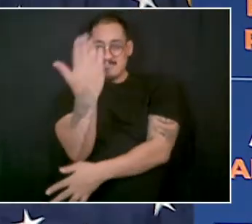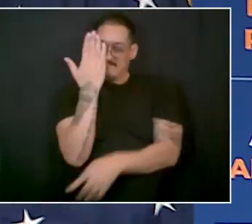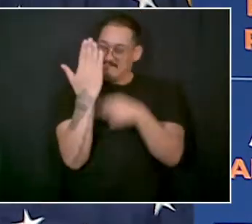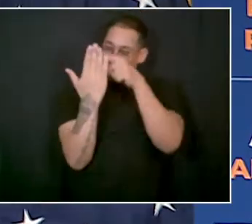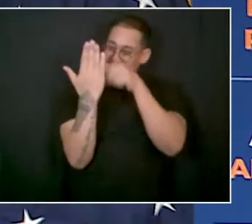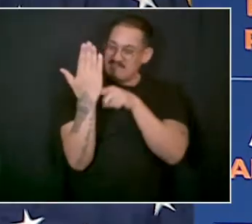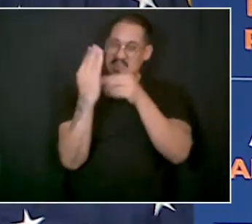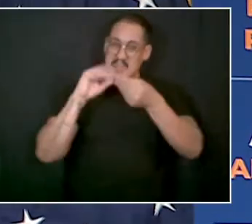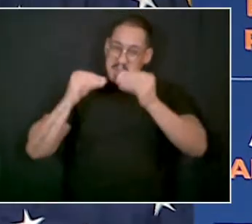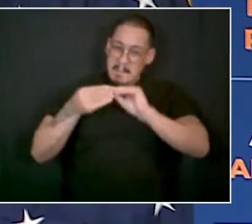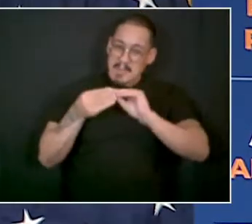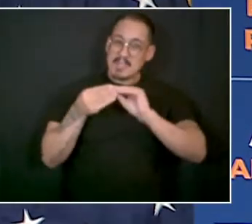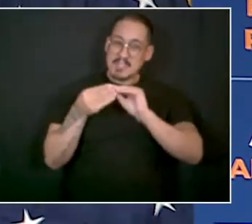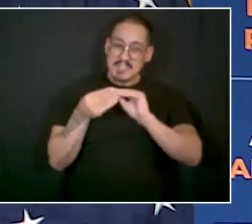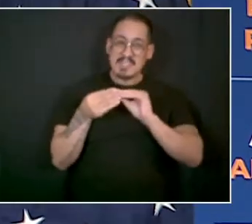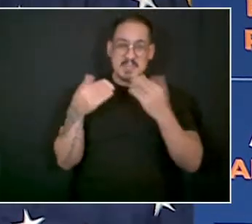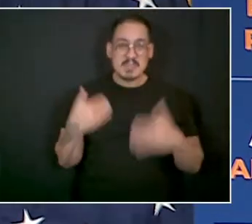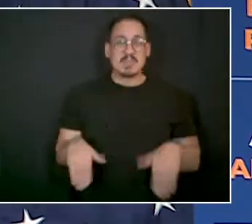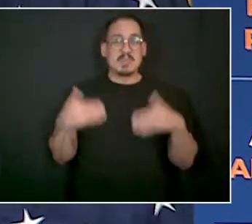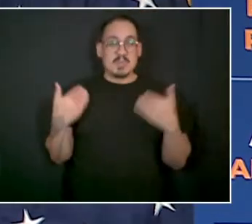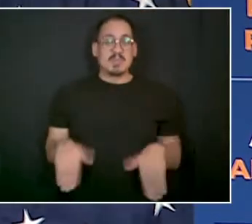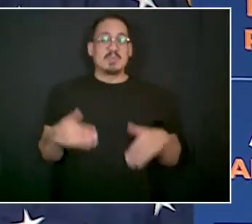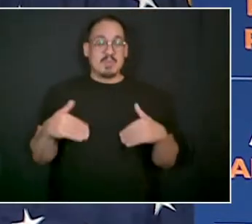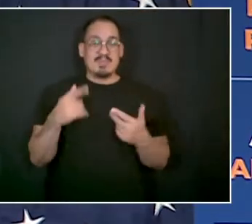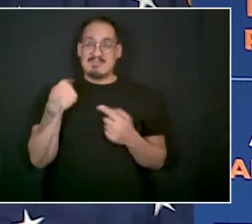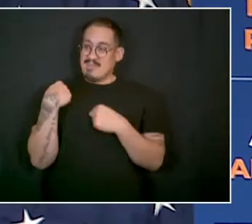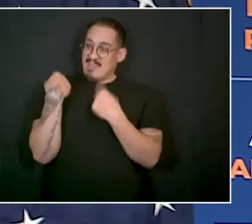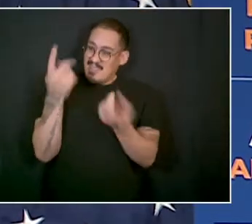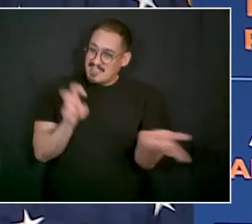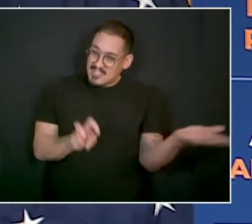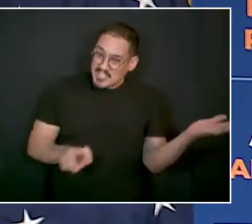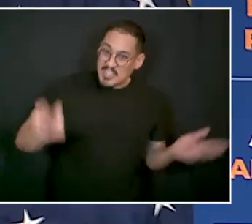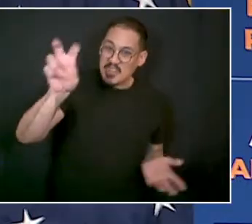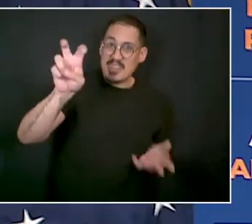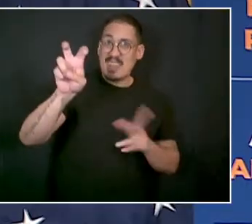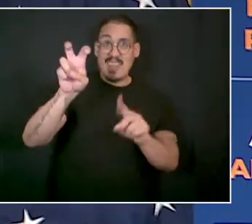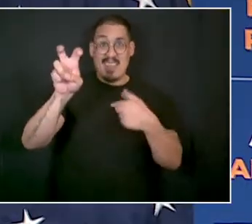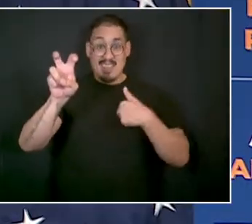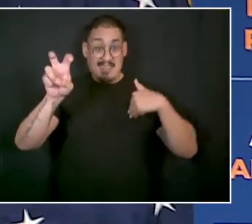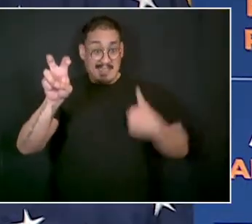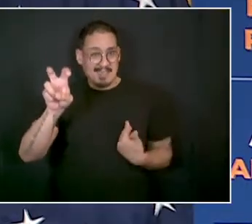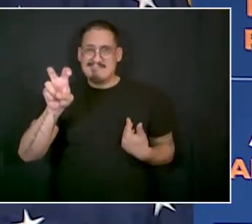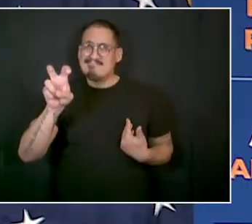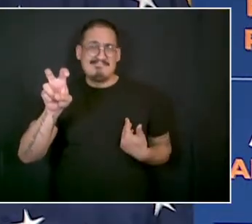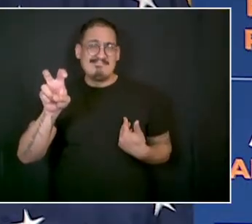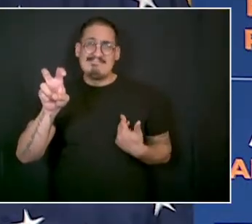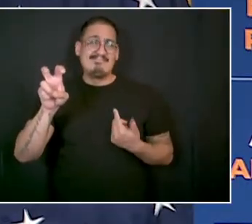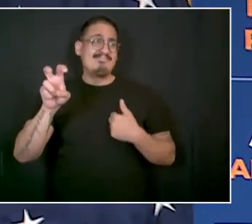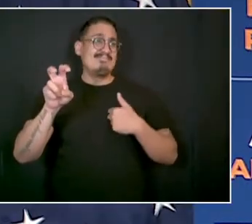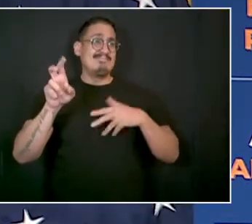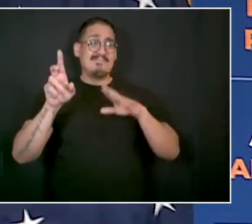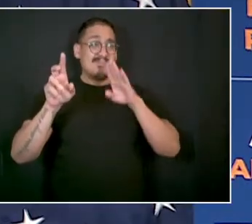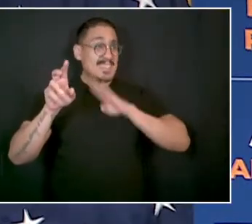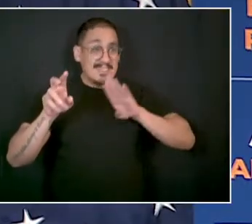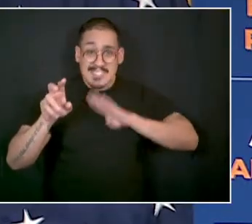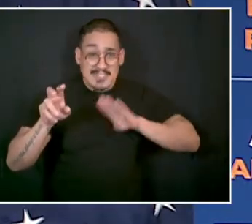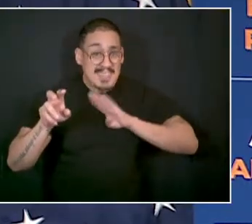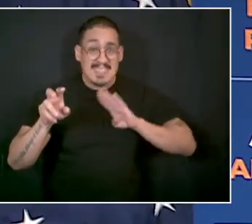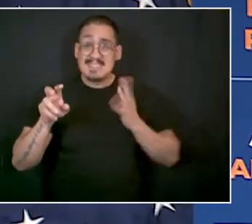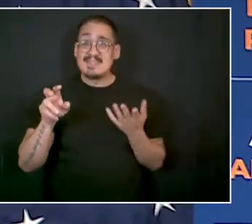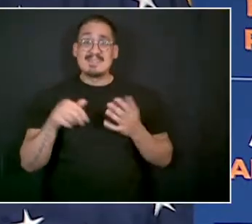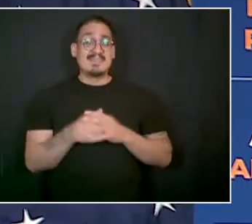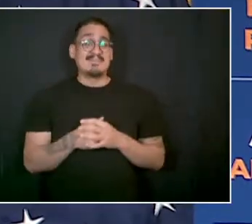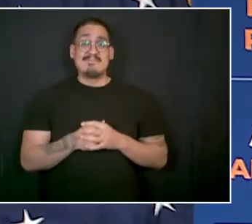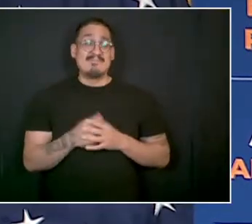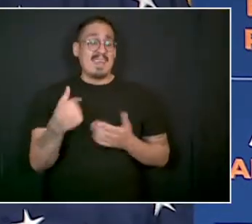been one heck of a ride, and I'm not tired. I'm not frustrated. I enjoy working for the